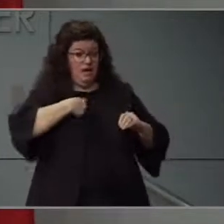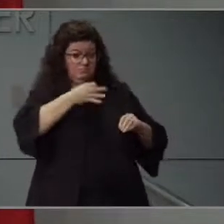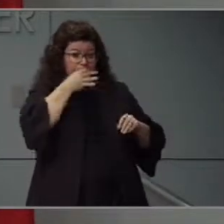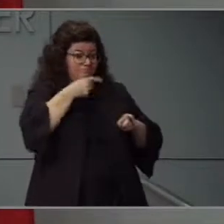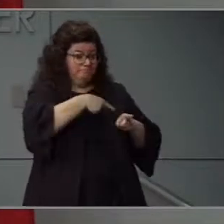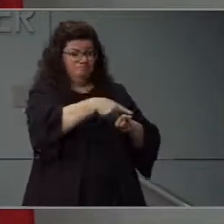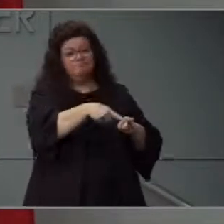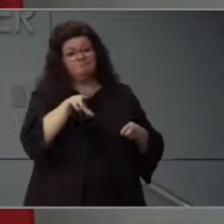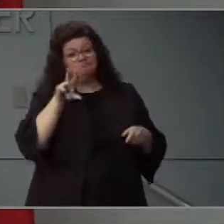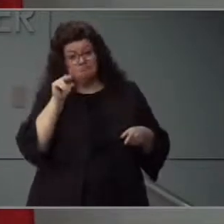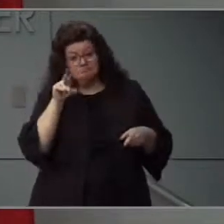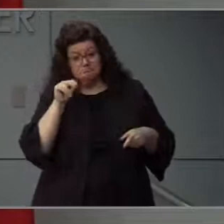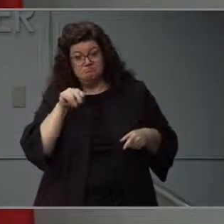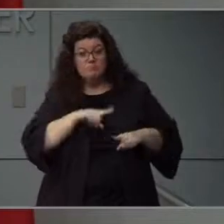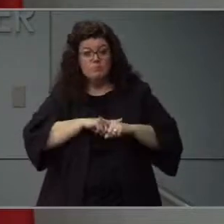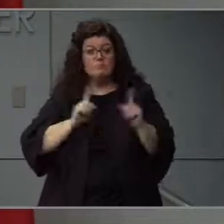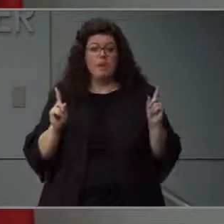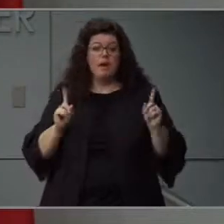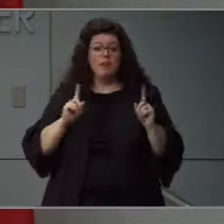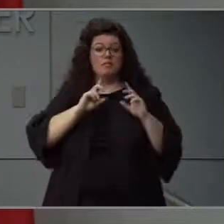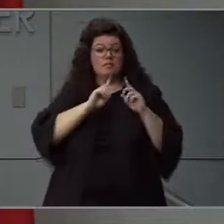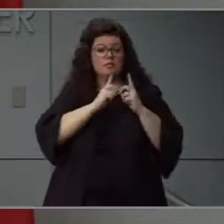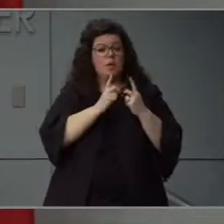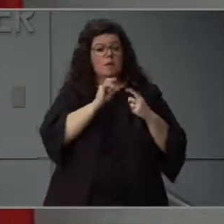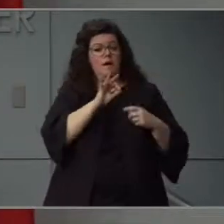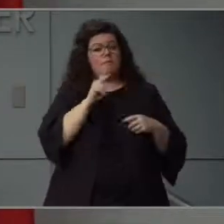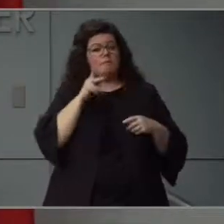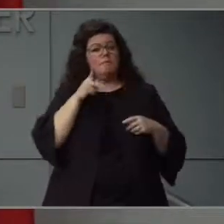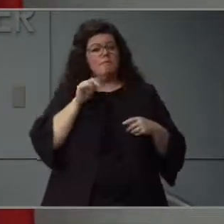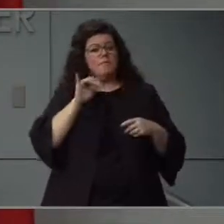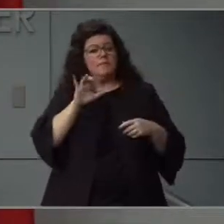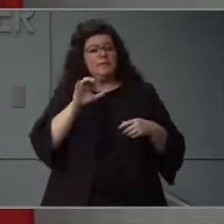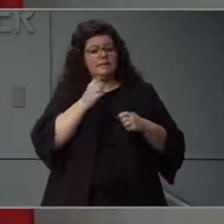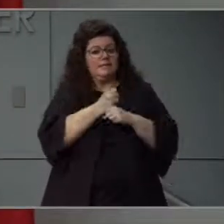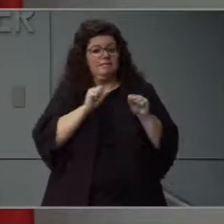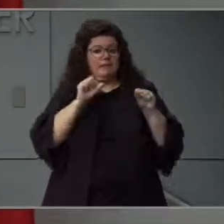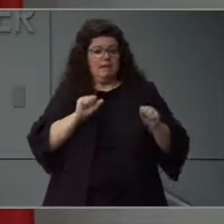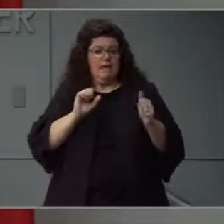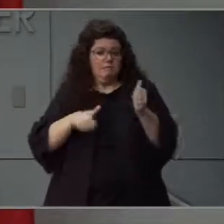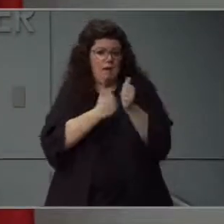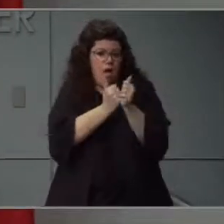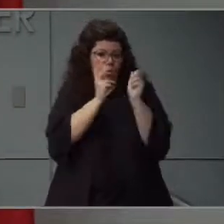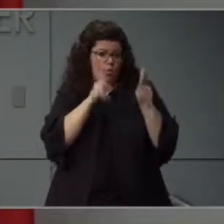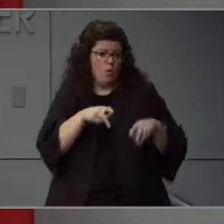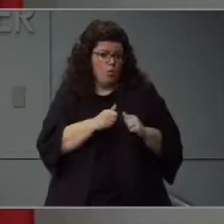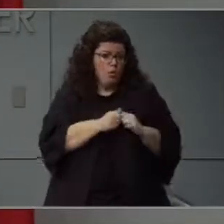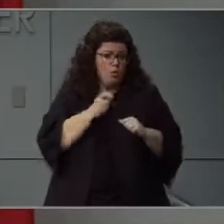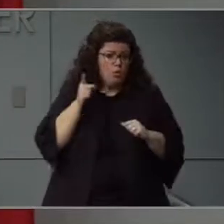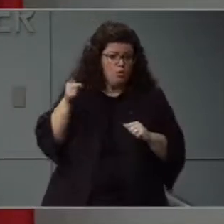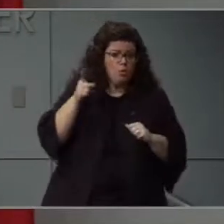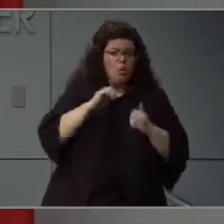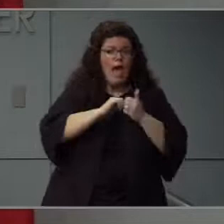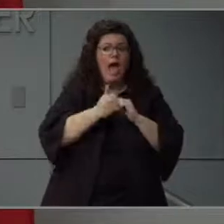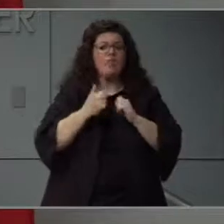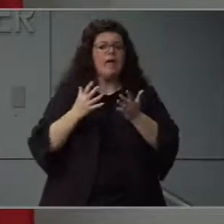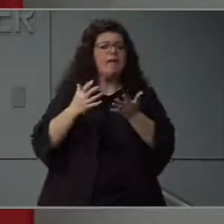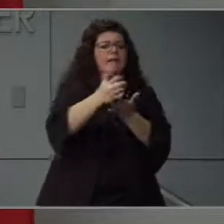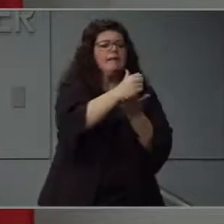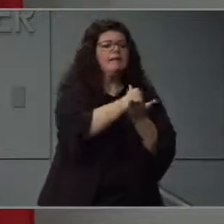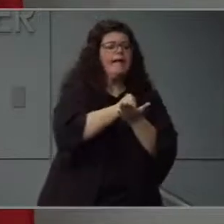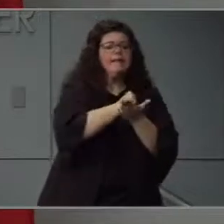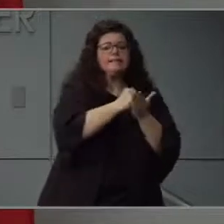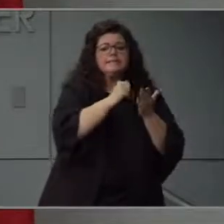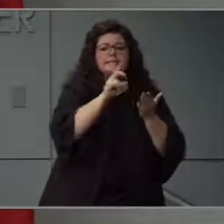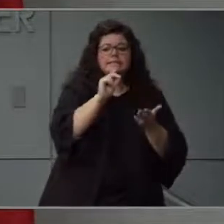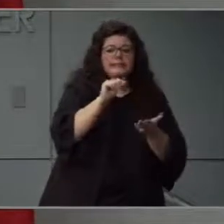but I will have our folks from the Department of Public Safety follow up on how they are doing data collection there.